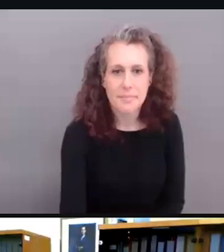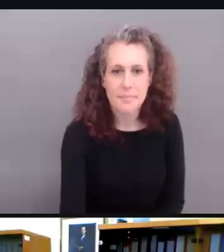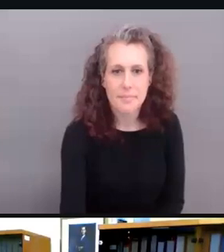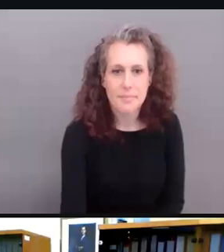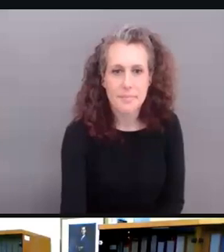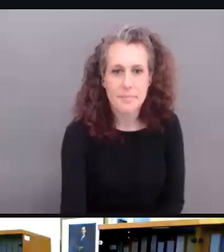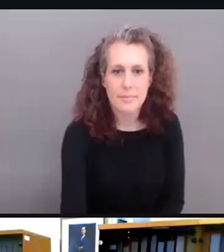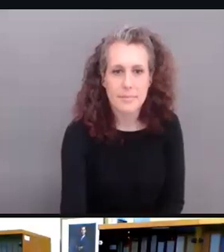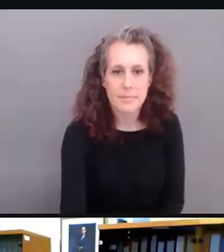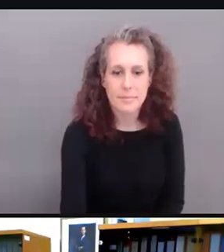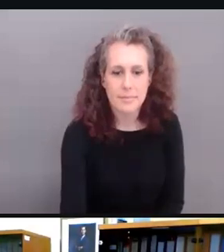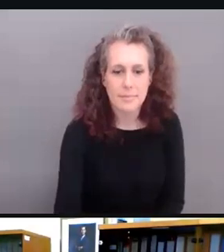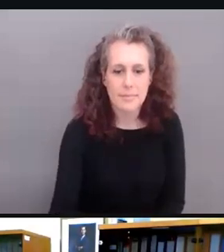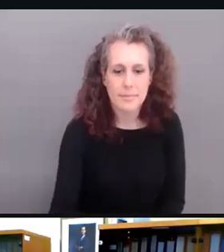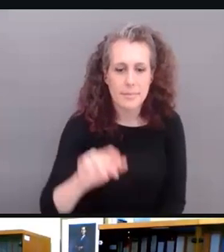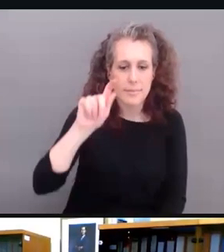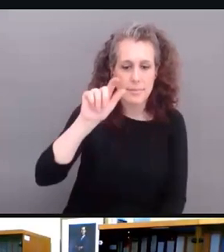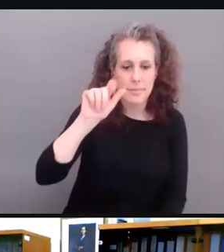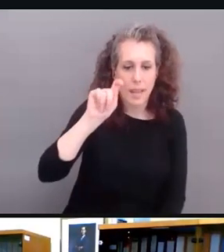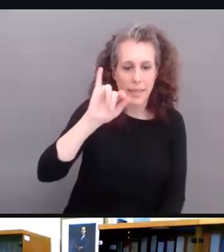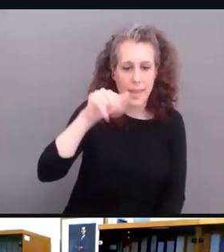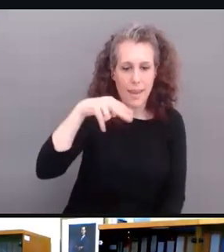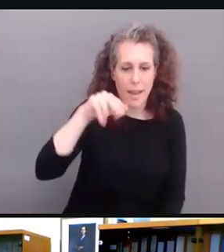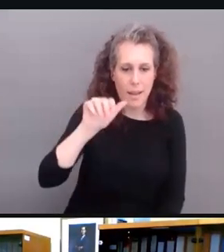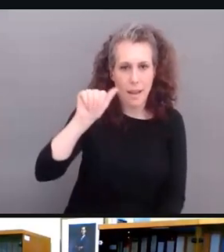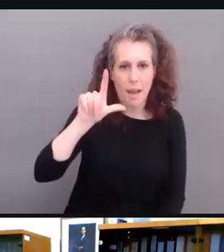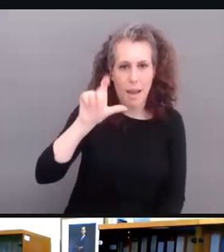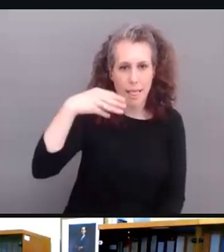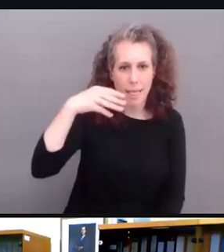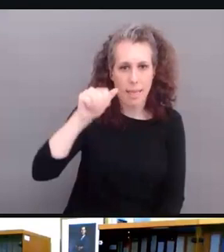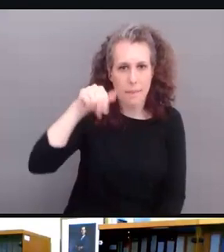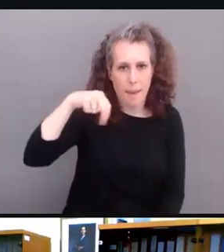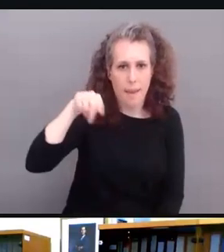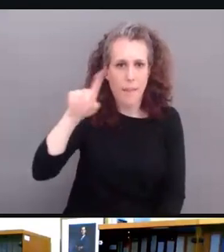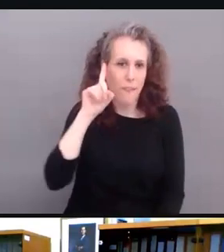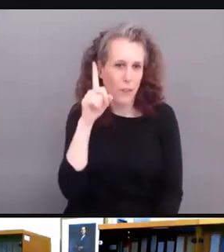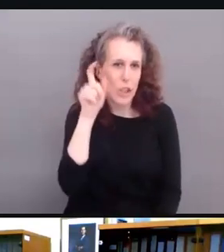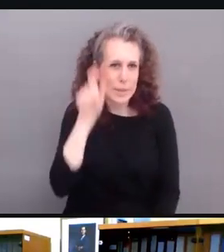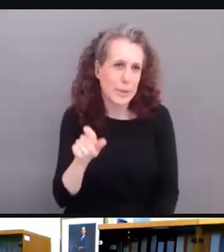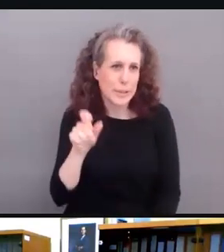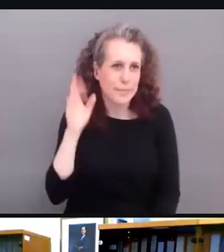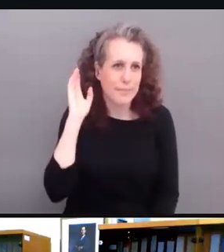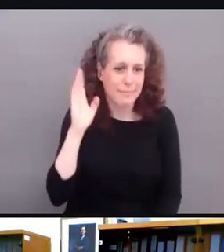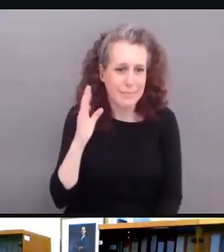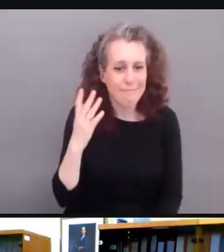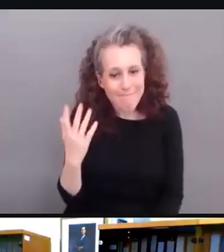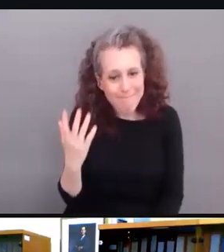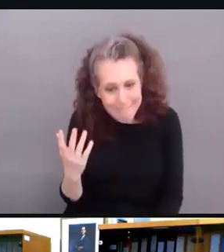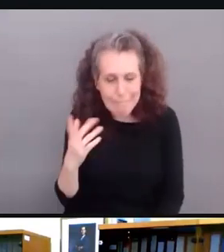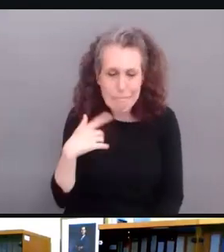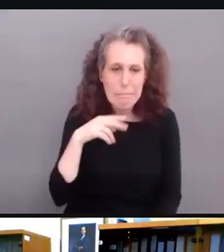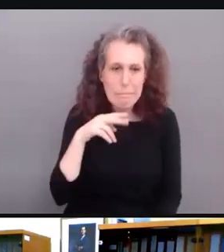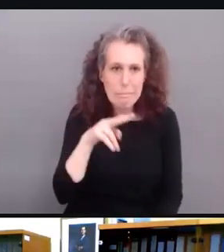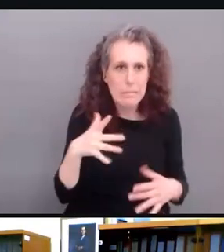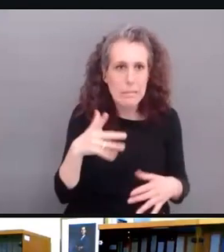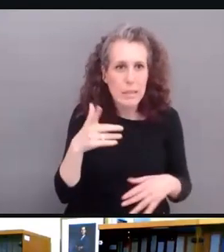bio because of the delay. I don't want to steal you time from the presentation, but for the bio.